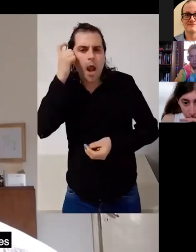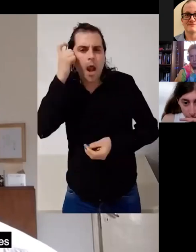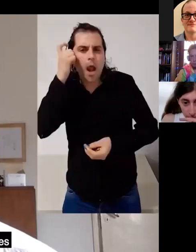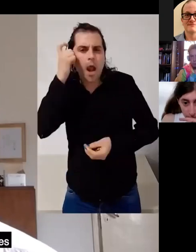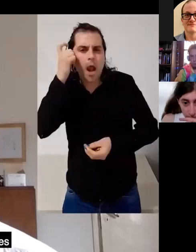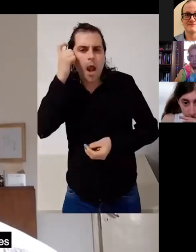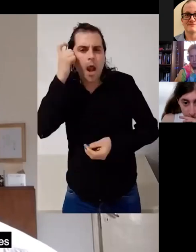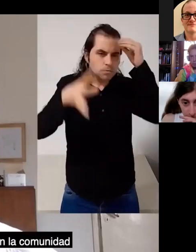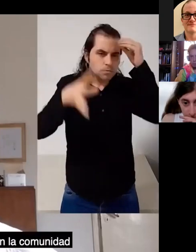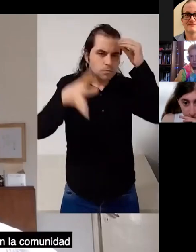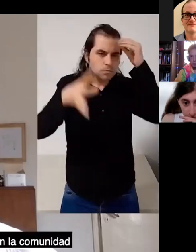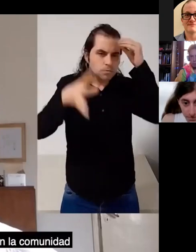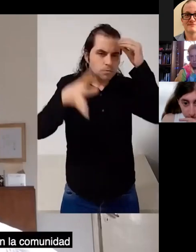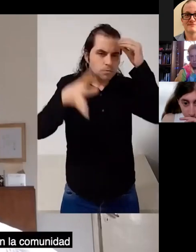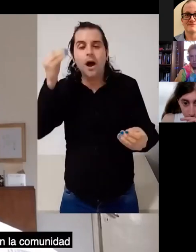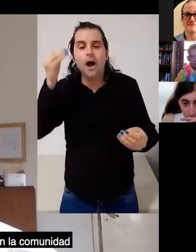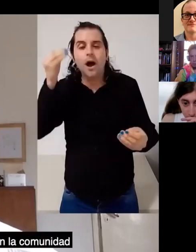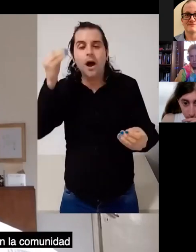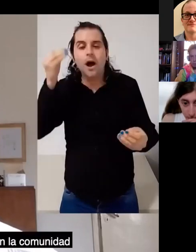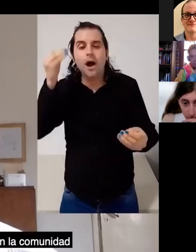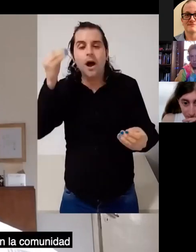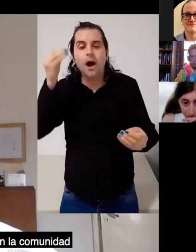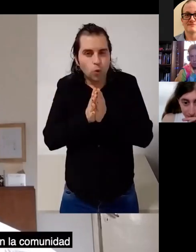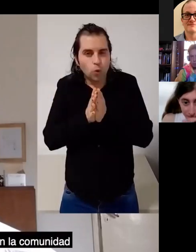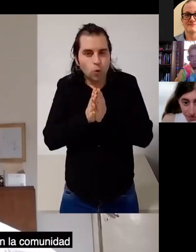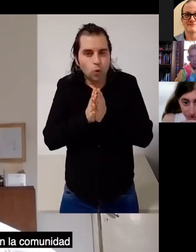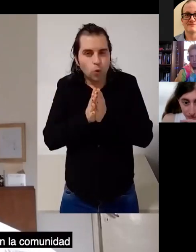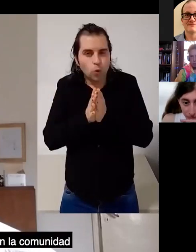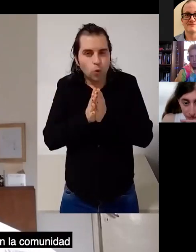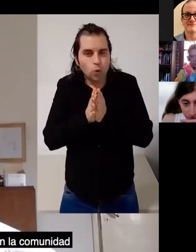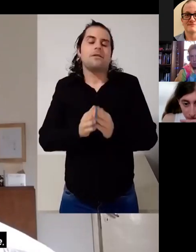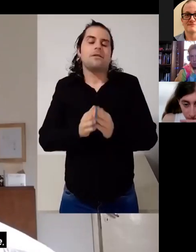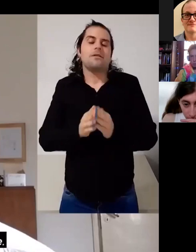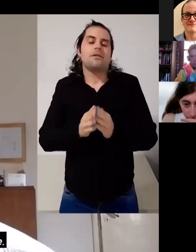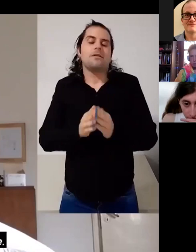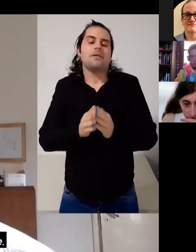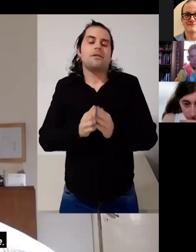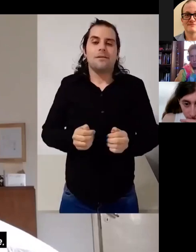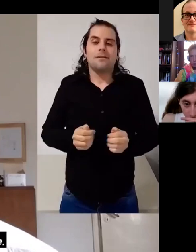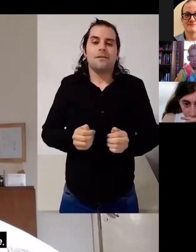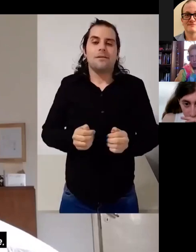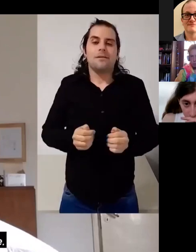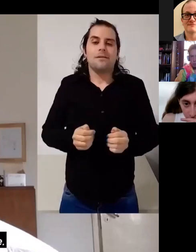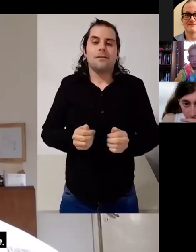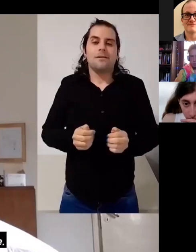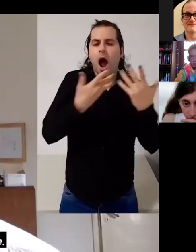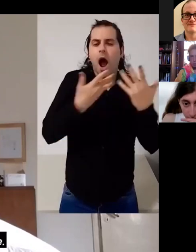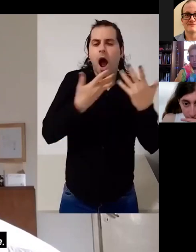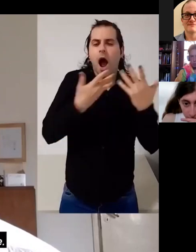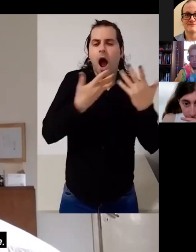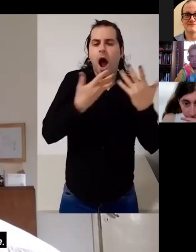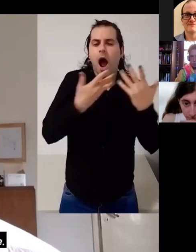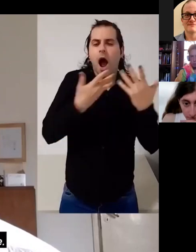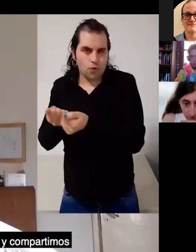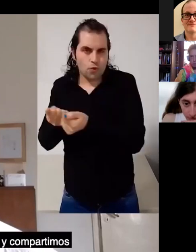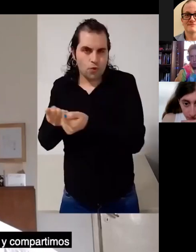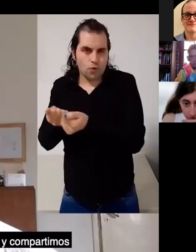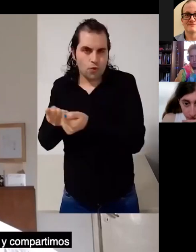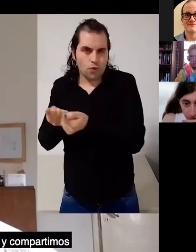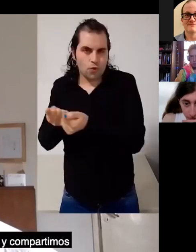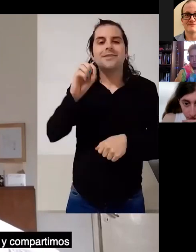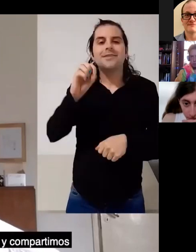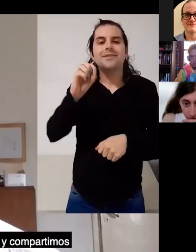And as an assembly, we systematize these lessons learned. We